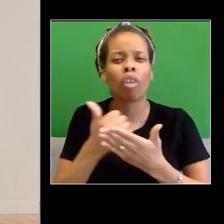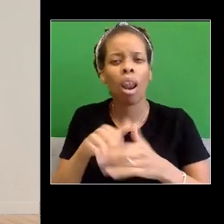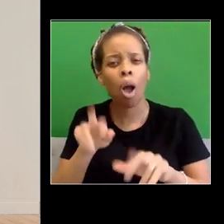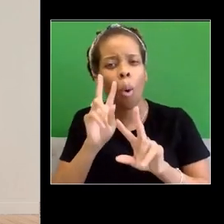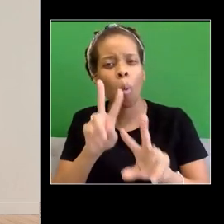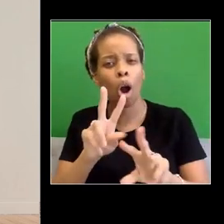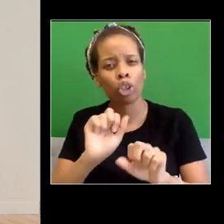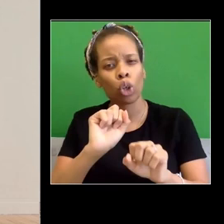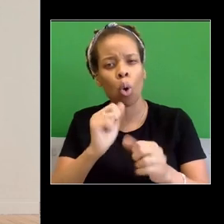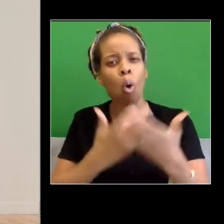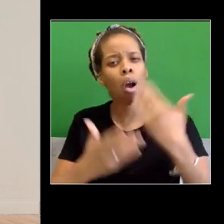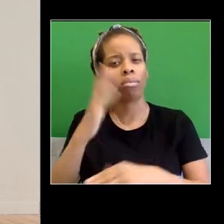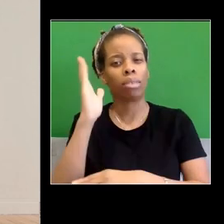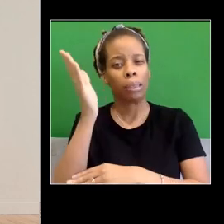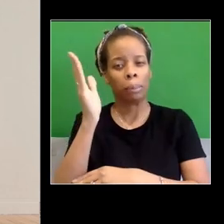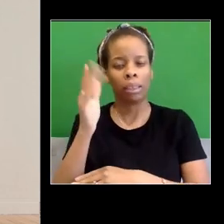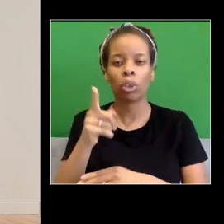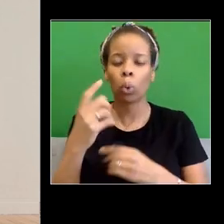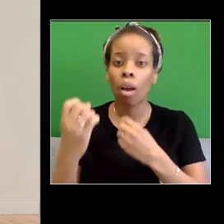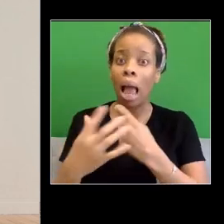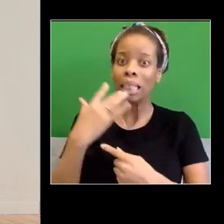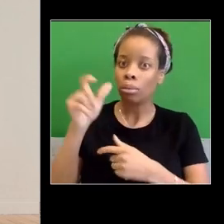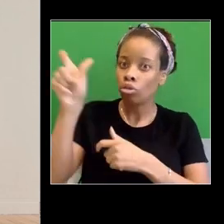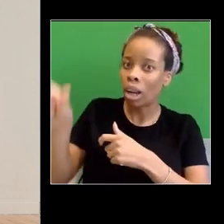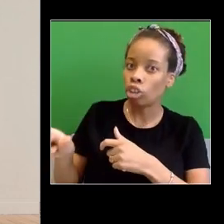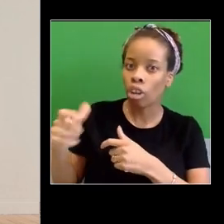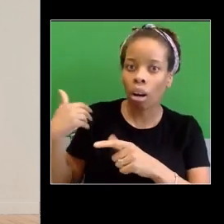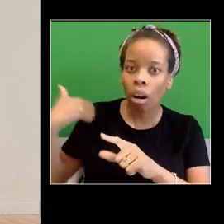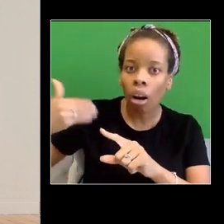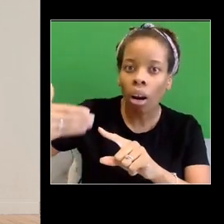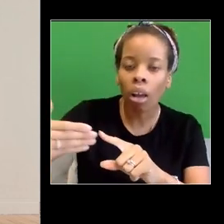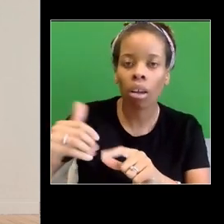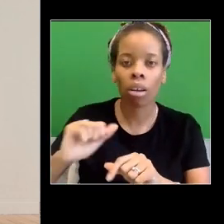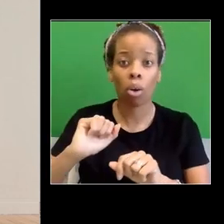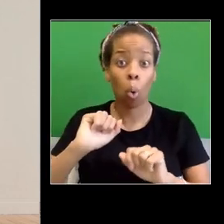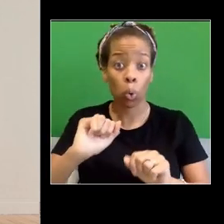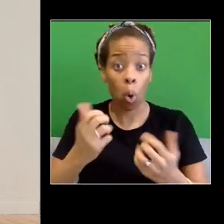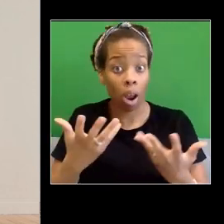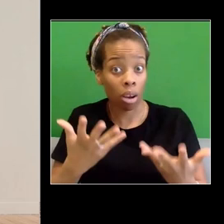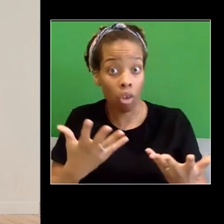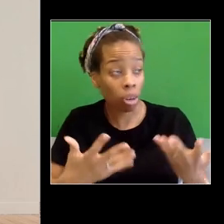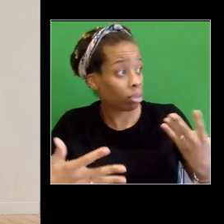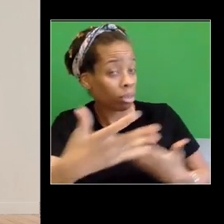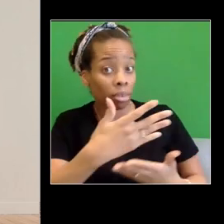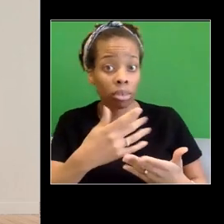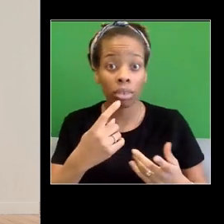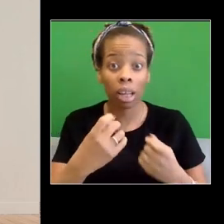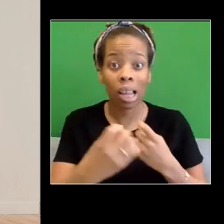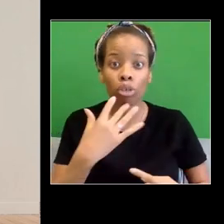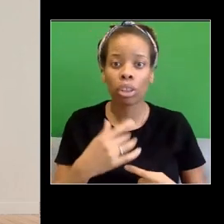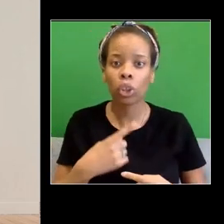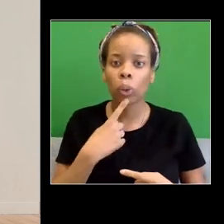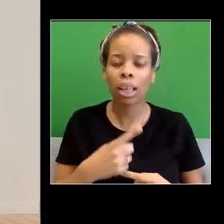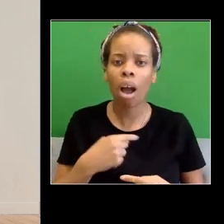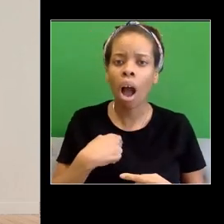inspiration, right, artists that inspire you historically or your contemporaries, you often use the term, you say what you've